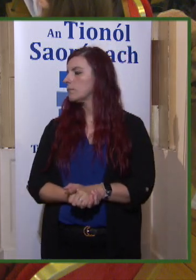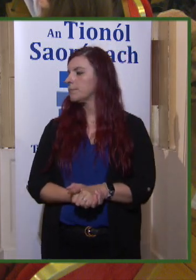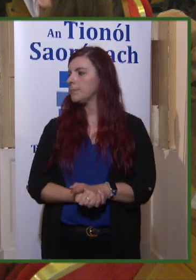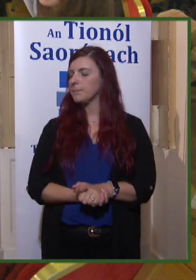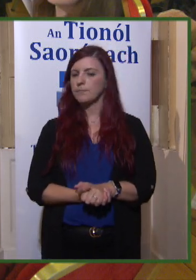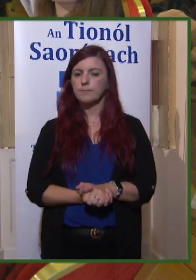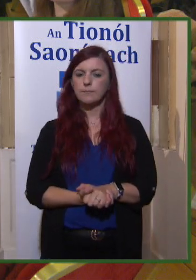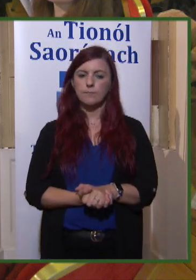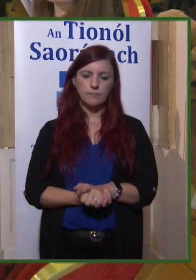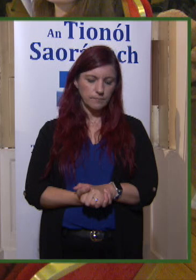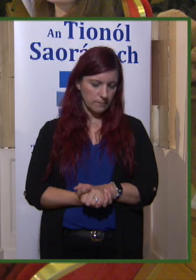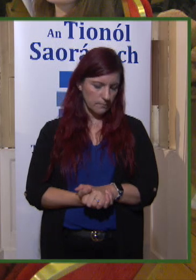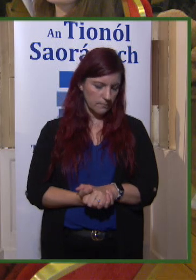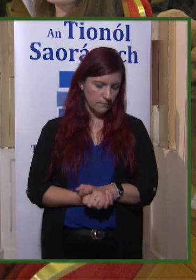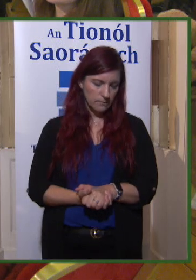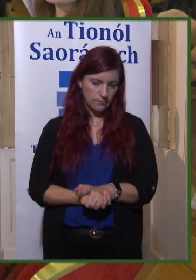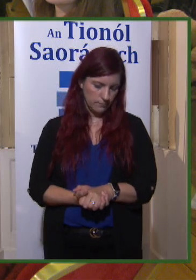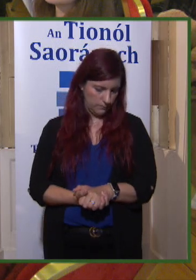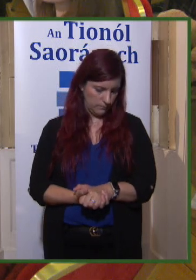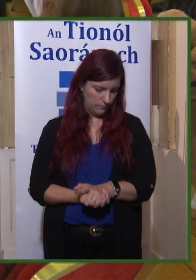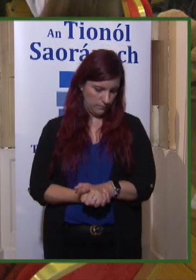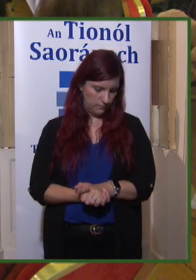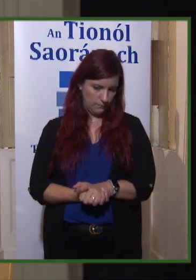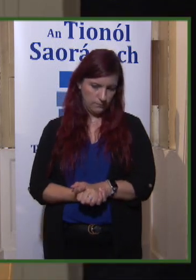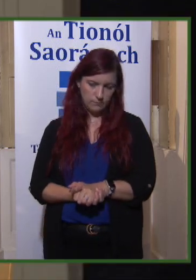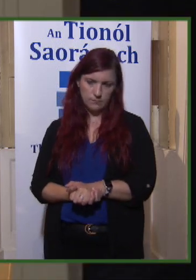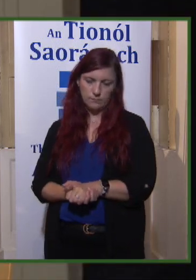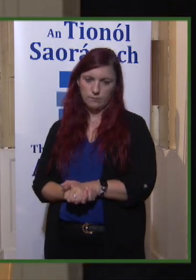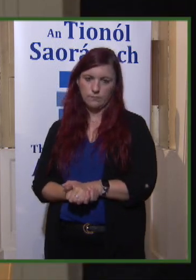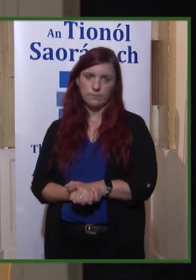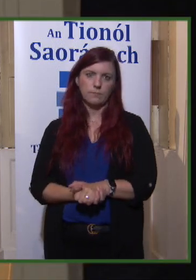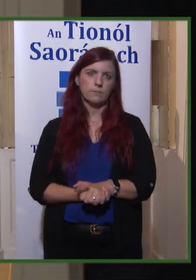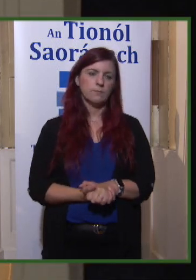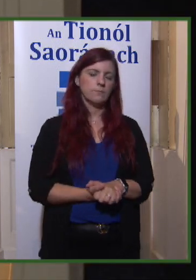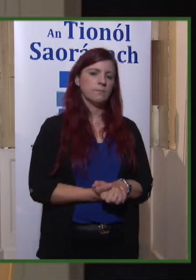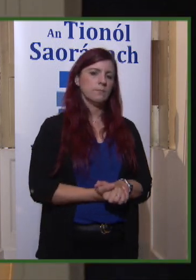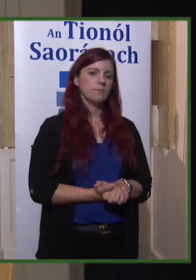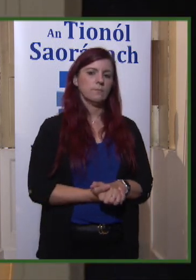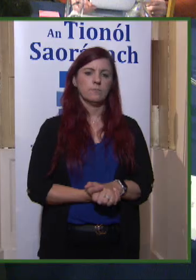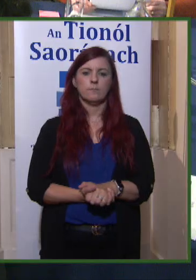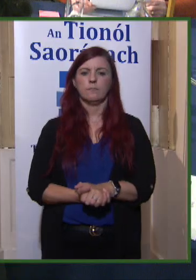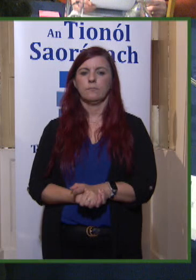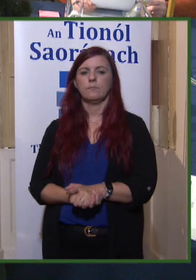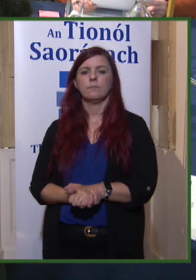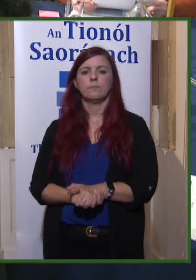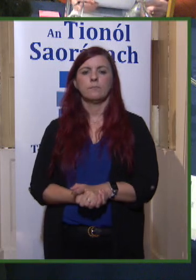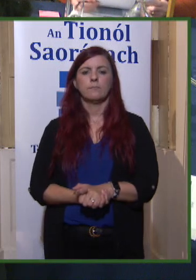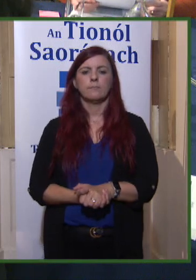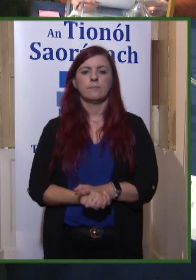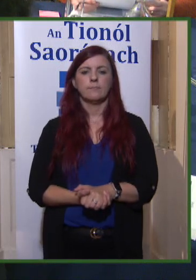that's, yeah, I think just if you, okay. That's a big majority.